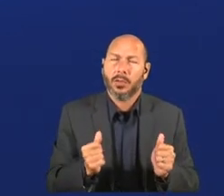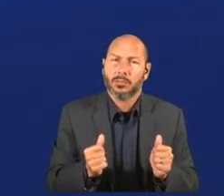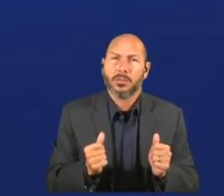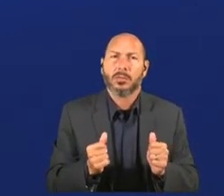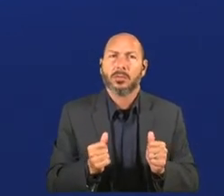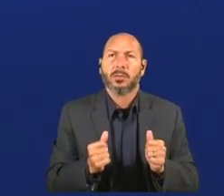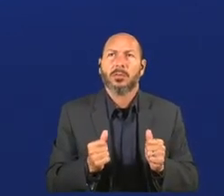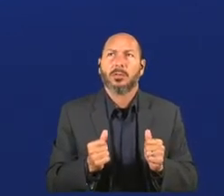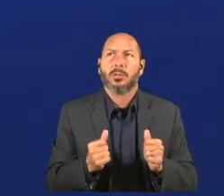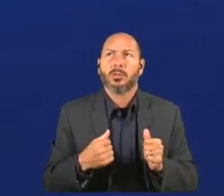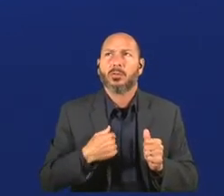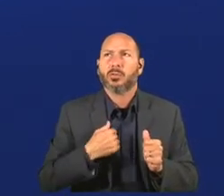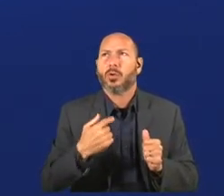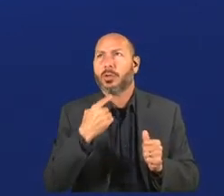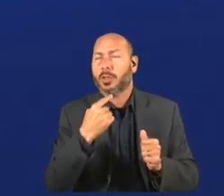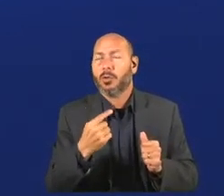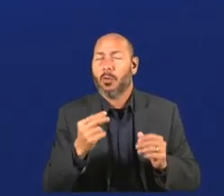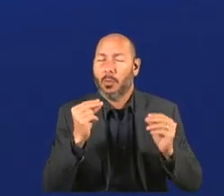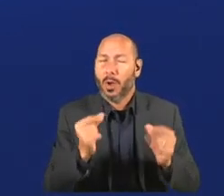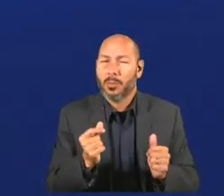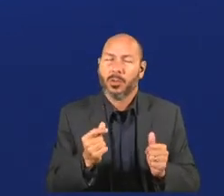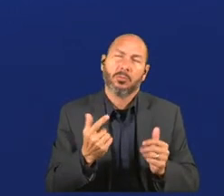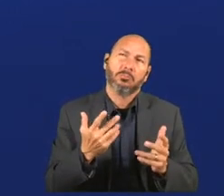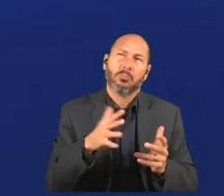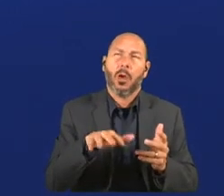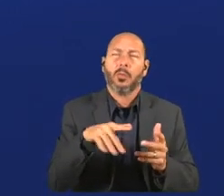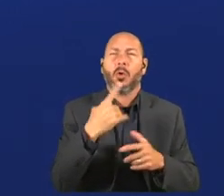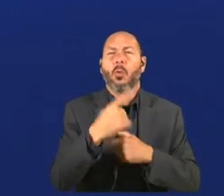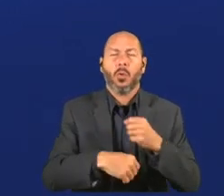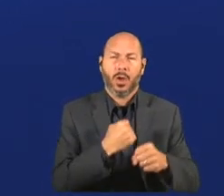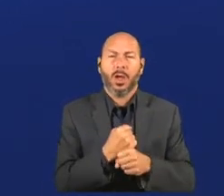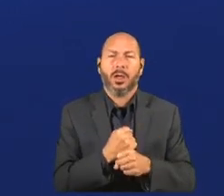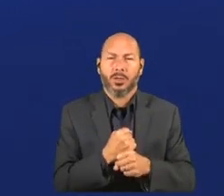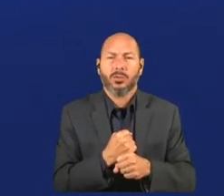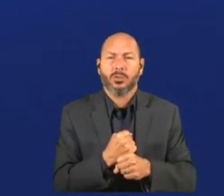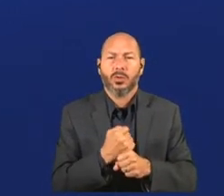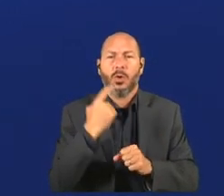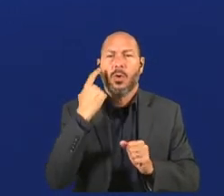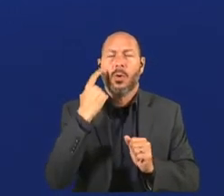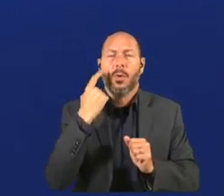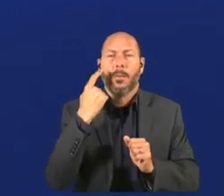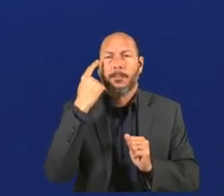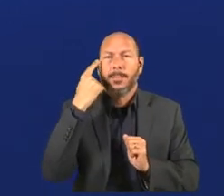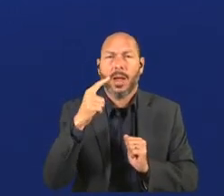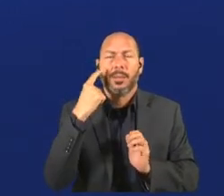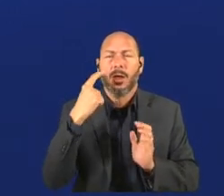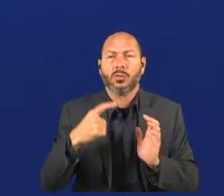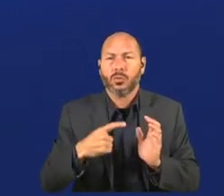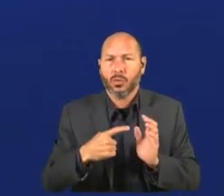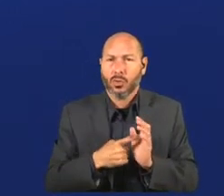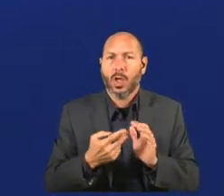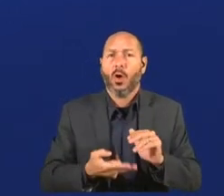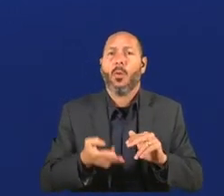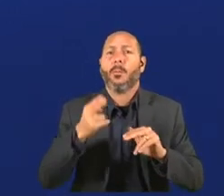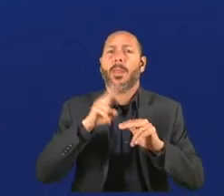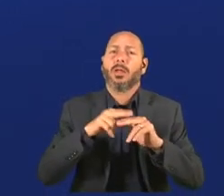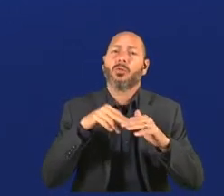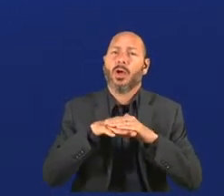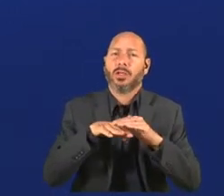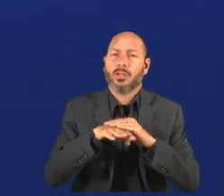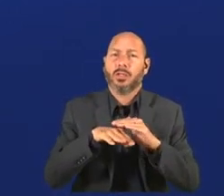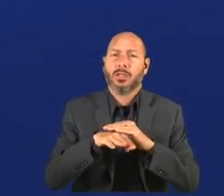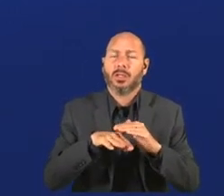quick, it could be something within a year, where we can start seeing increased access. And that can be done